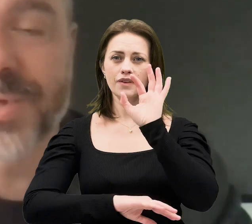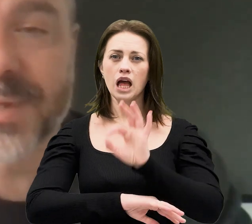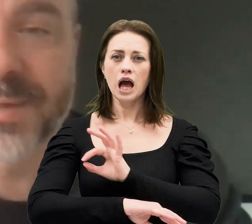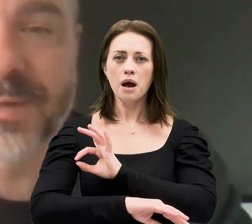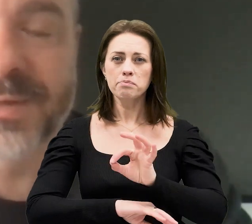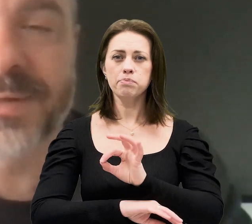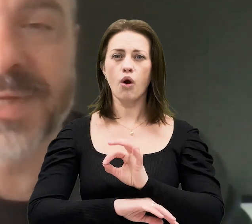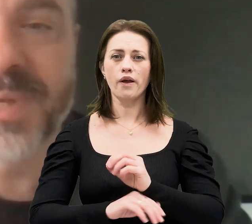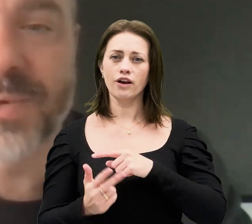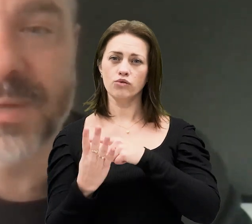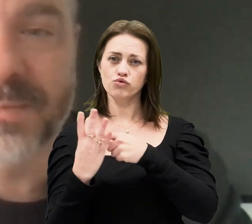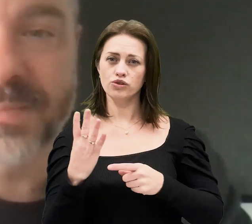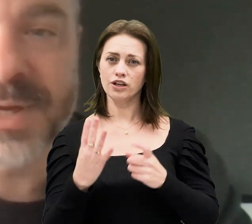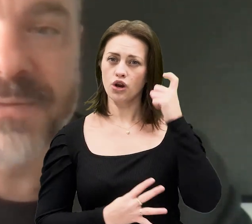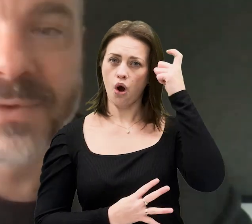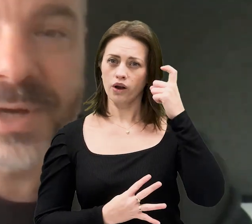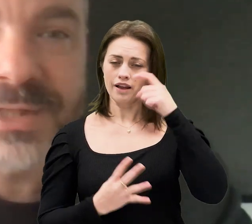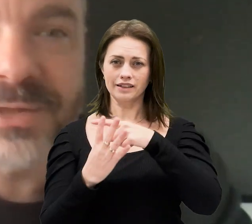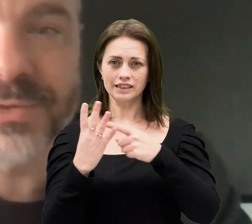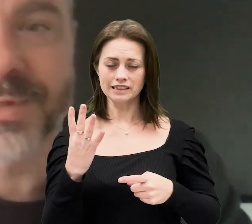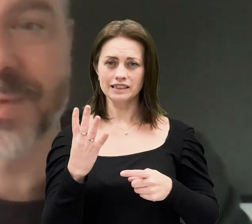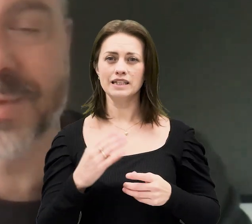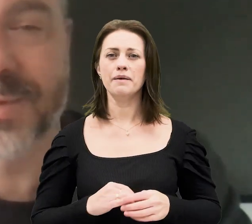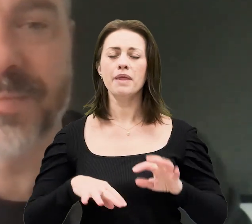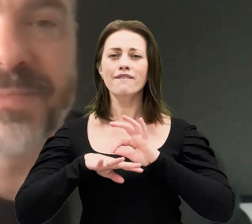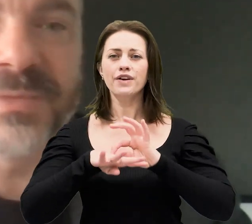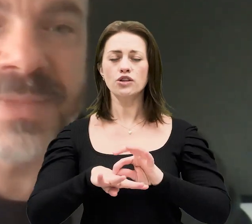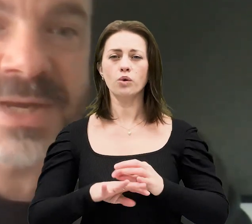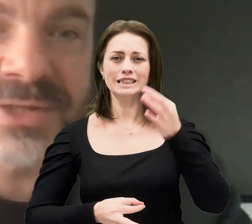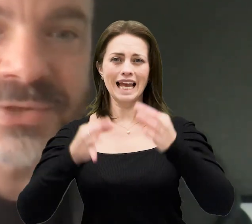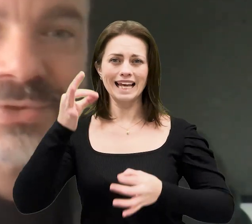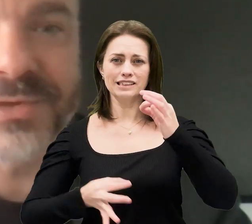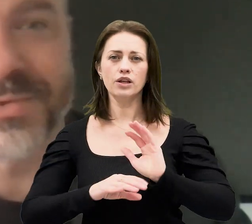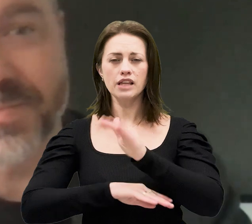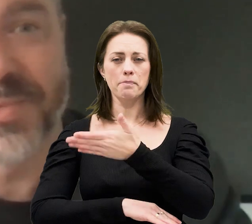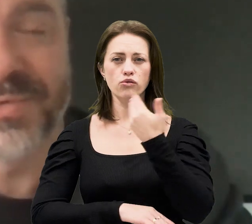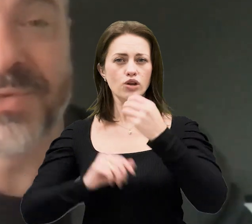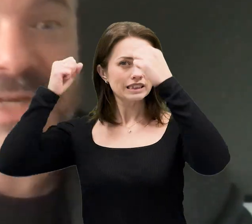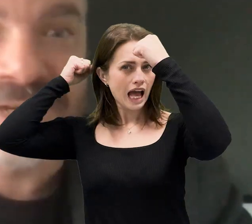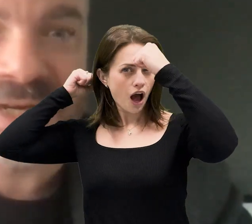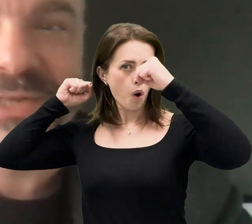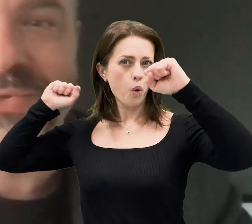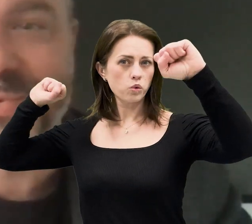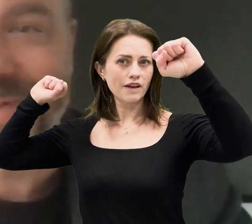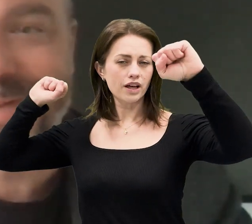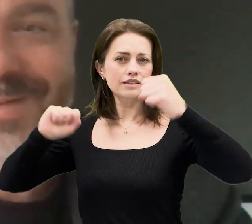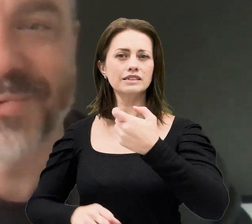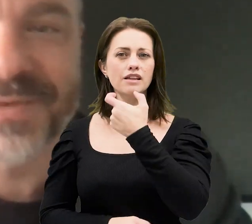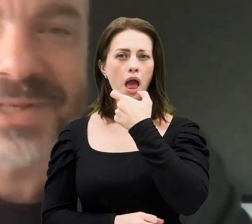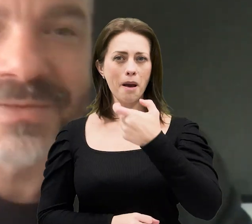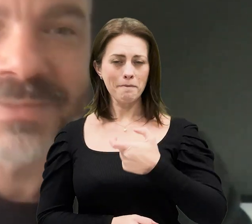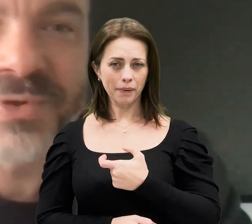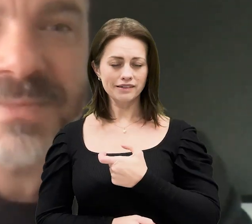The project has been run by 4 institutions. The main institution or the leading institution is